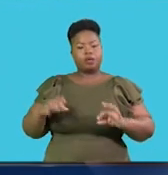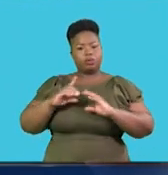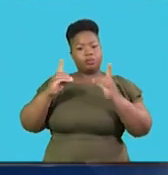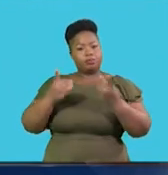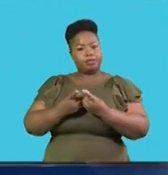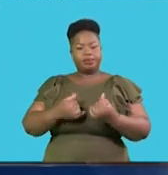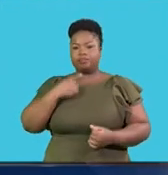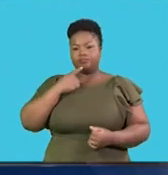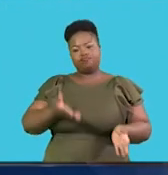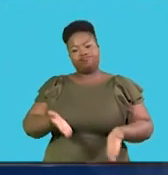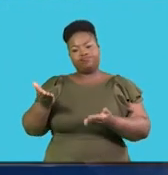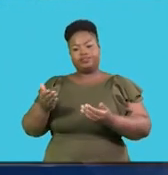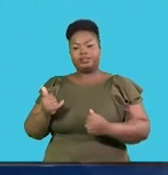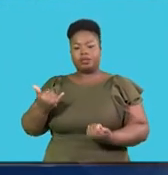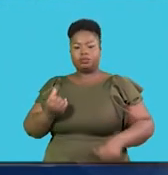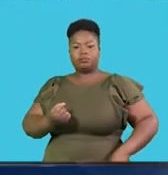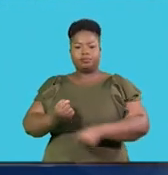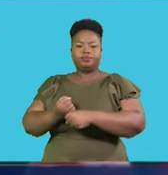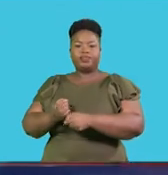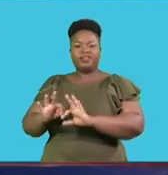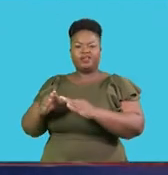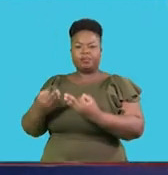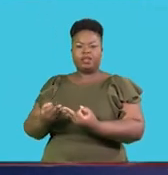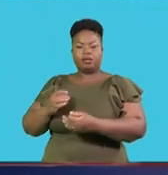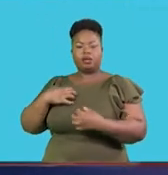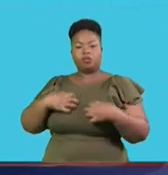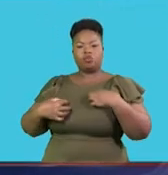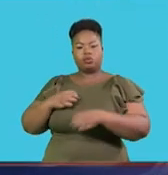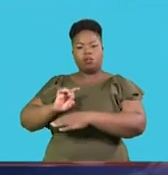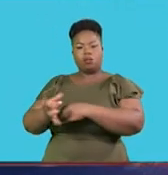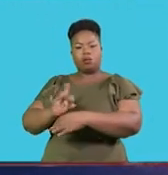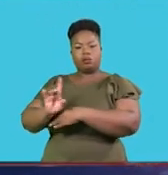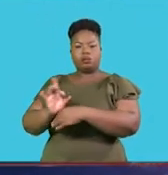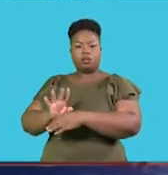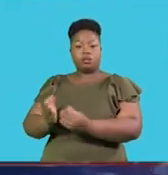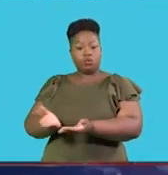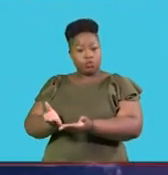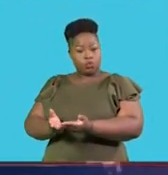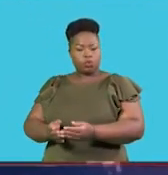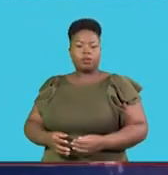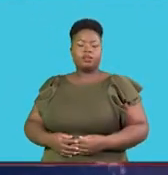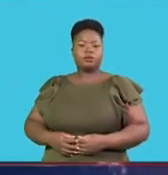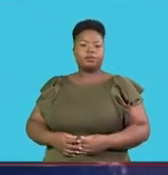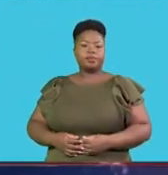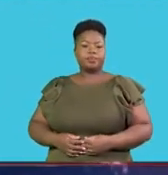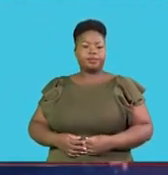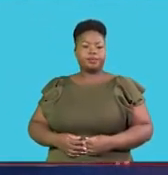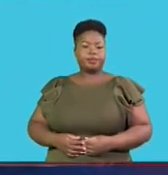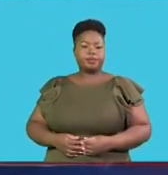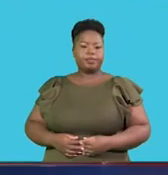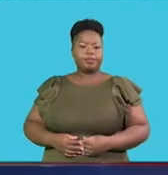liye lathumela iqela lenkxaso yentuthuzelo ngokwasemphefumlweni esikolweni ukuba linike ingcebiso